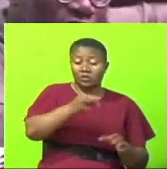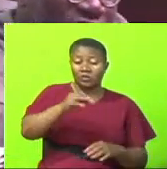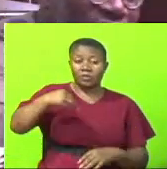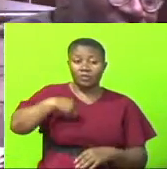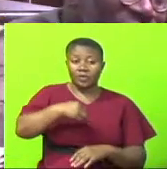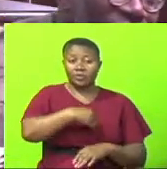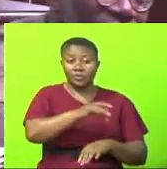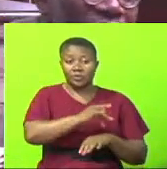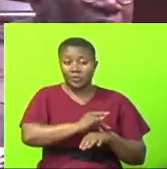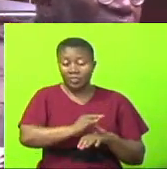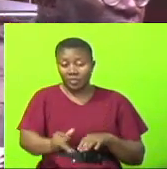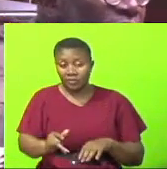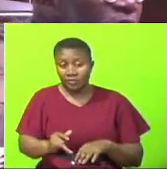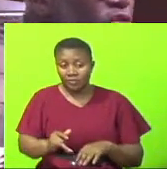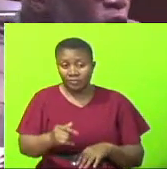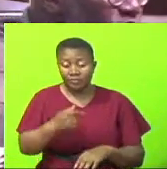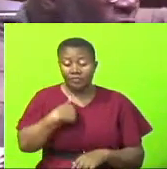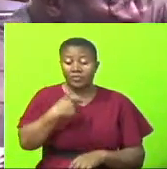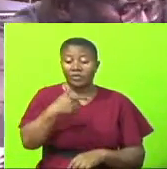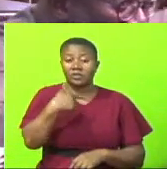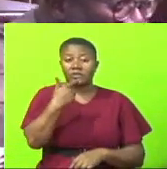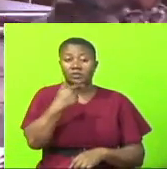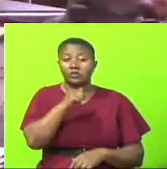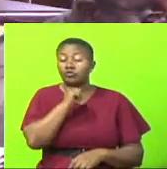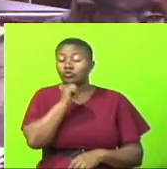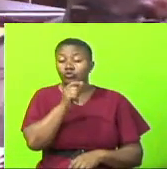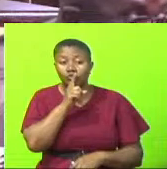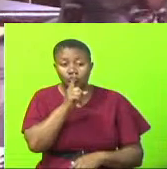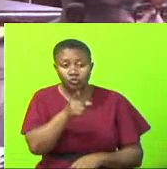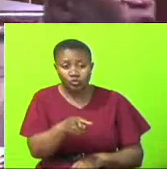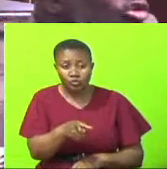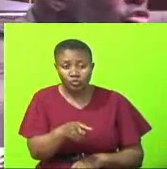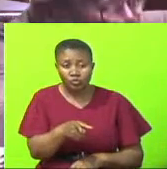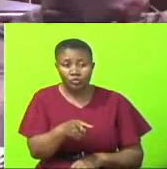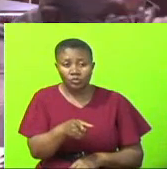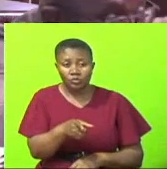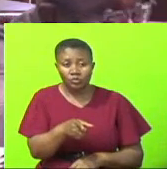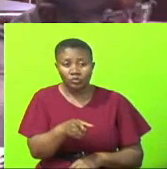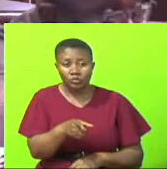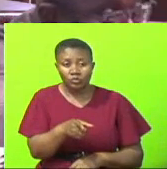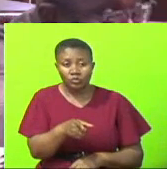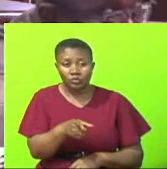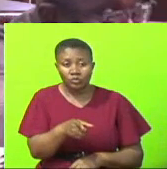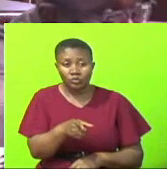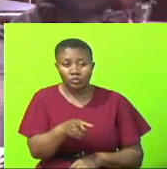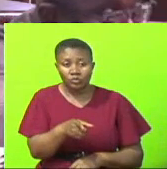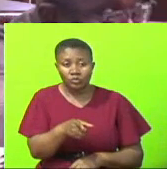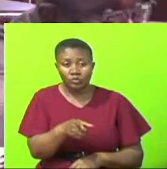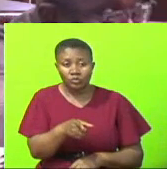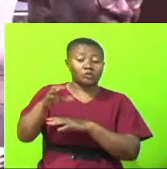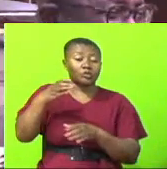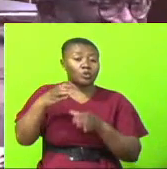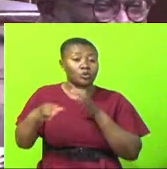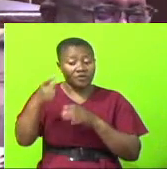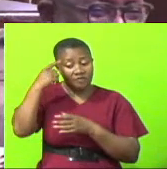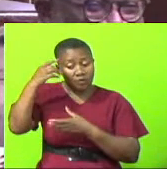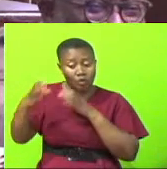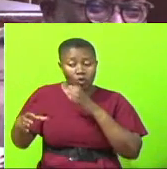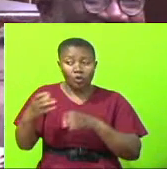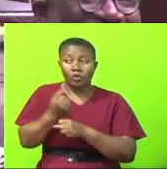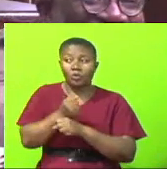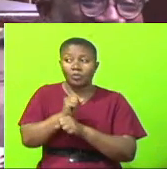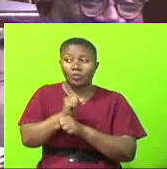the person must walk to the court and for the court to make a determination. When the